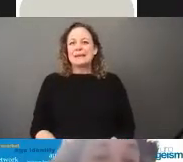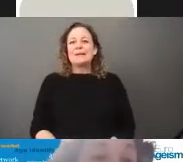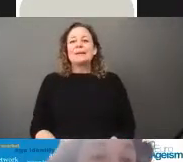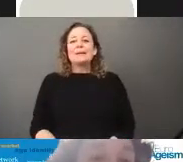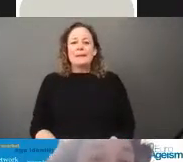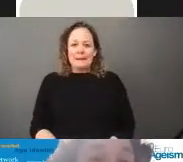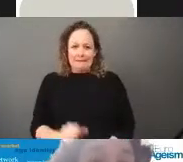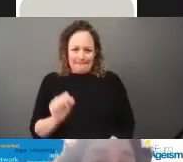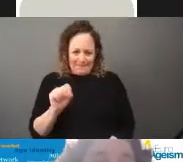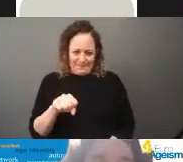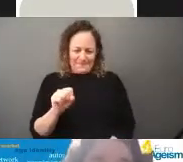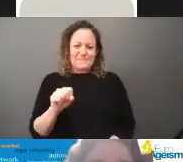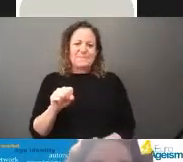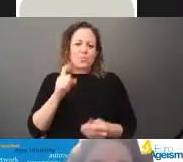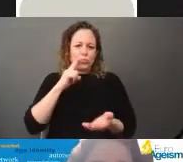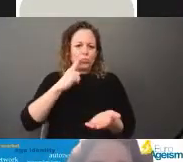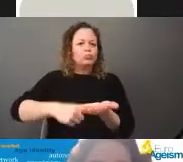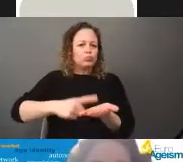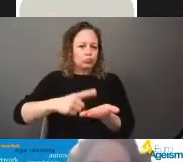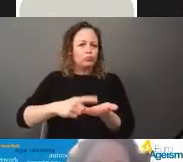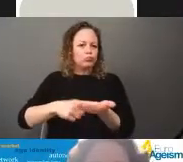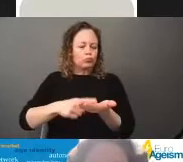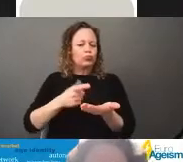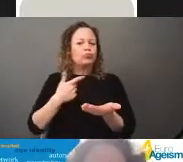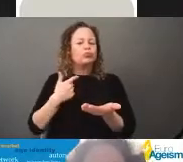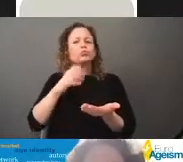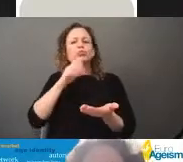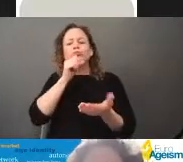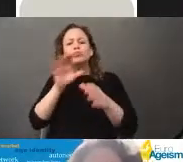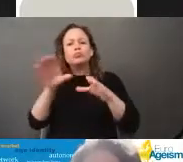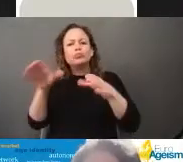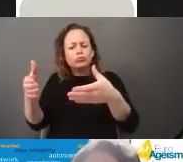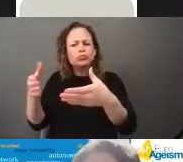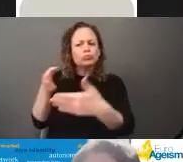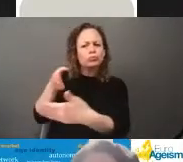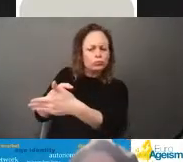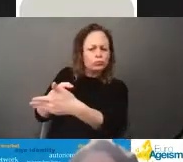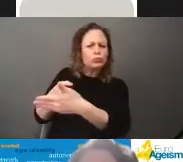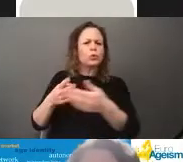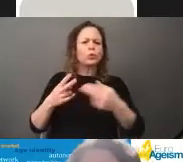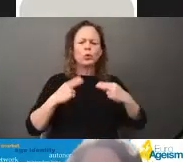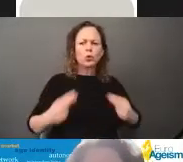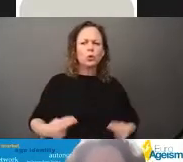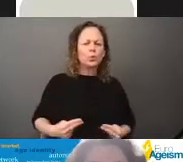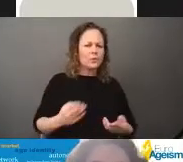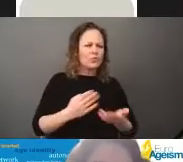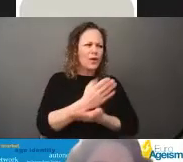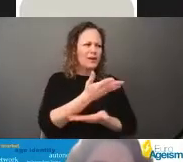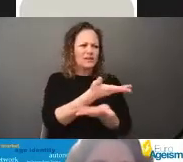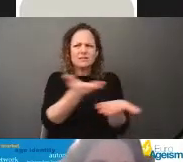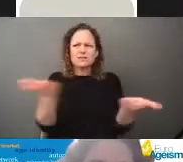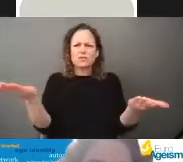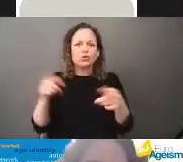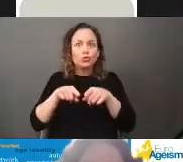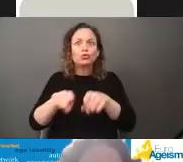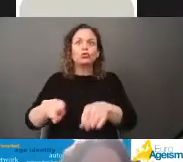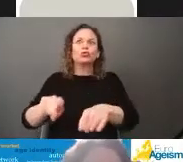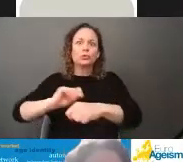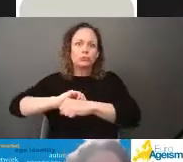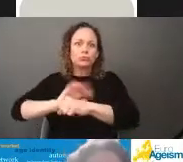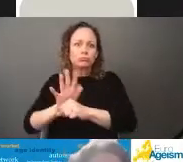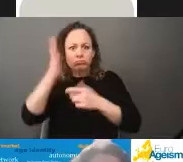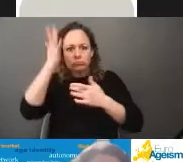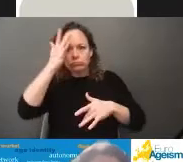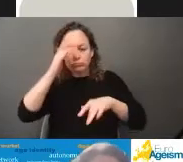said, about ageism and human rights during the pandemic. I will start by saying that this has been an ageist